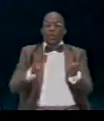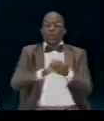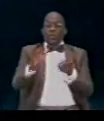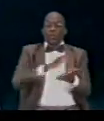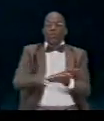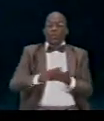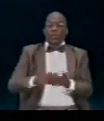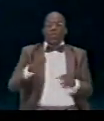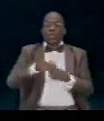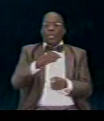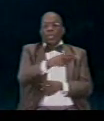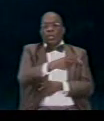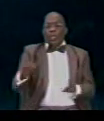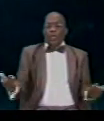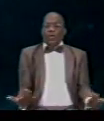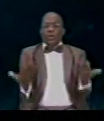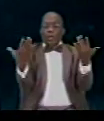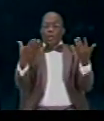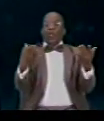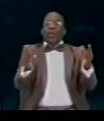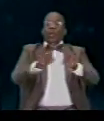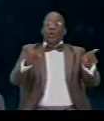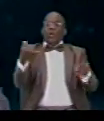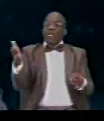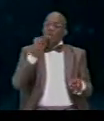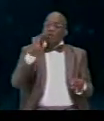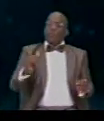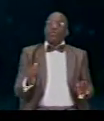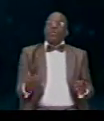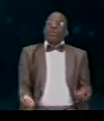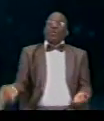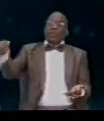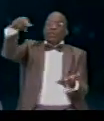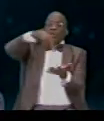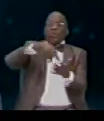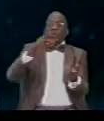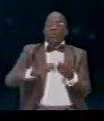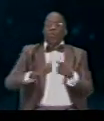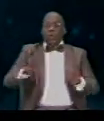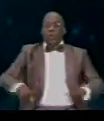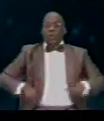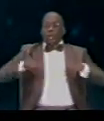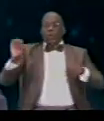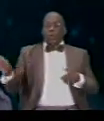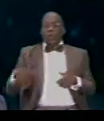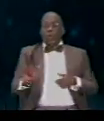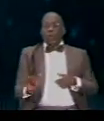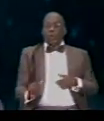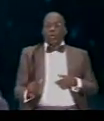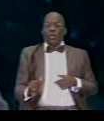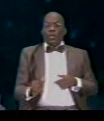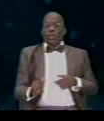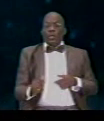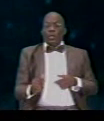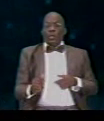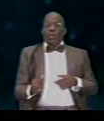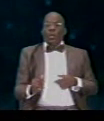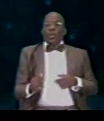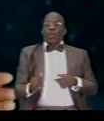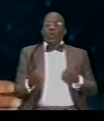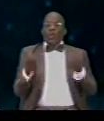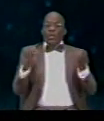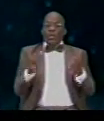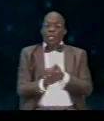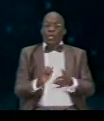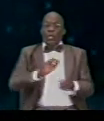hellfire. But there is also the resurrection unto life everlasting. And those that are wise, that turn many to